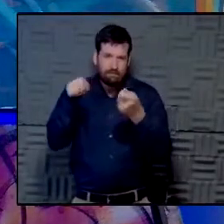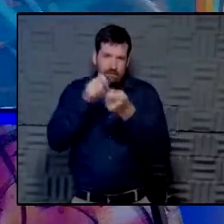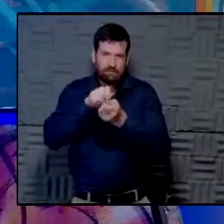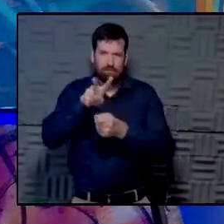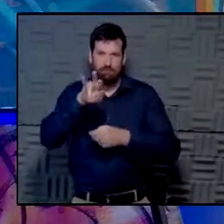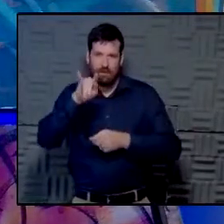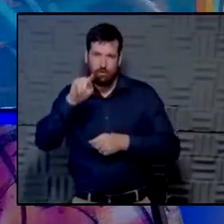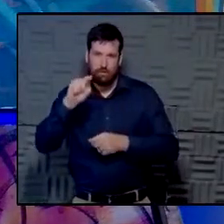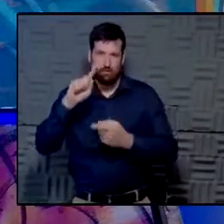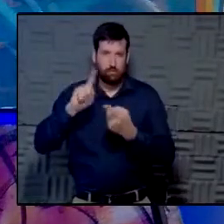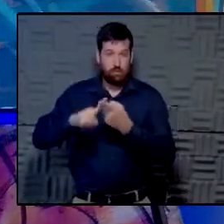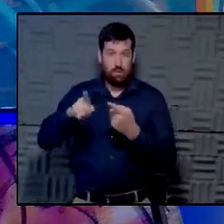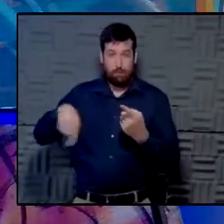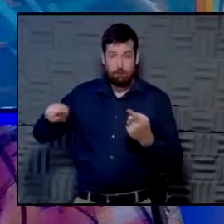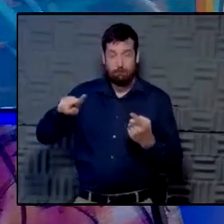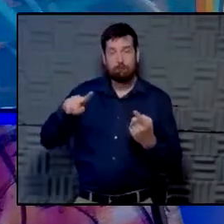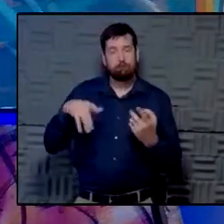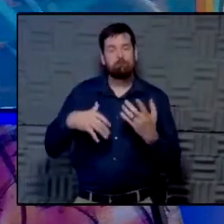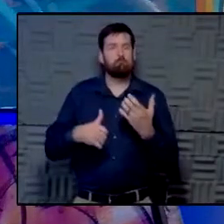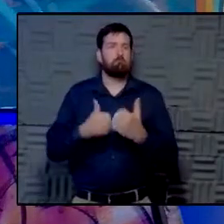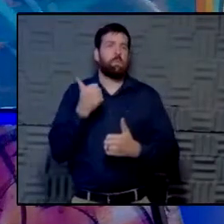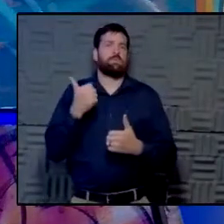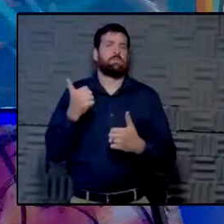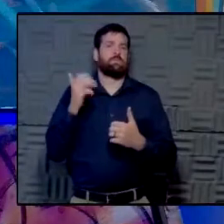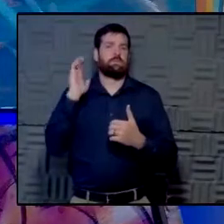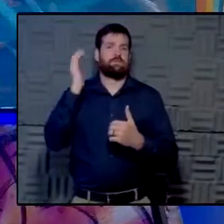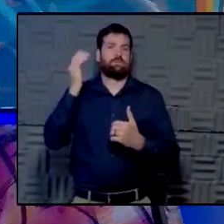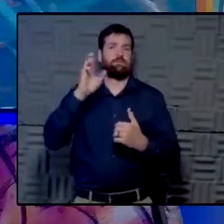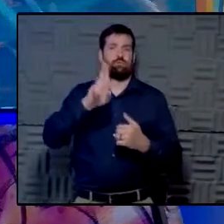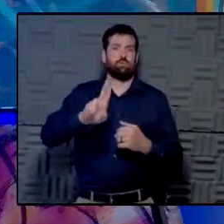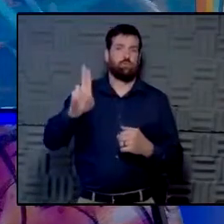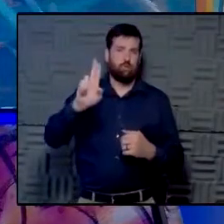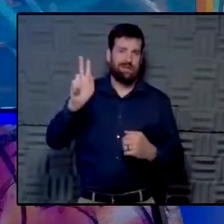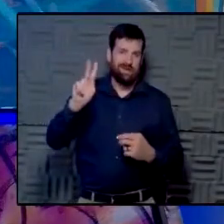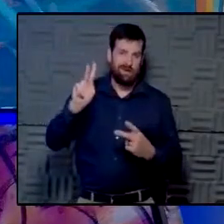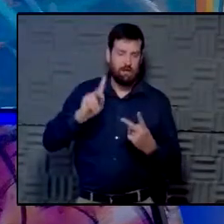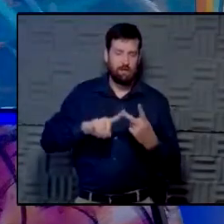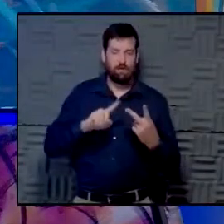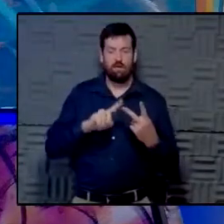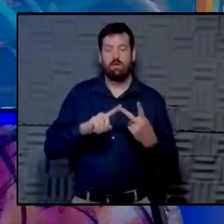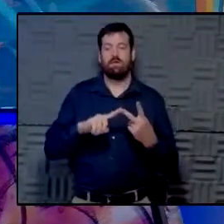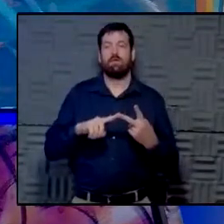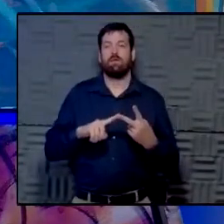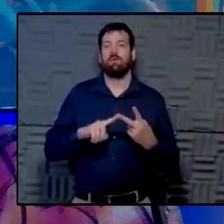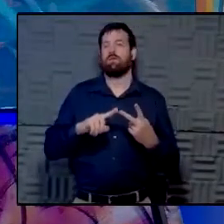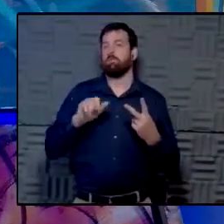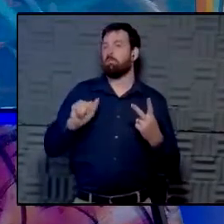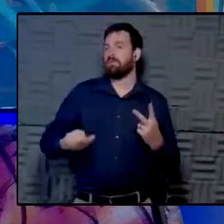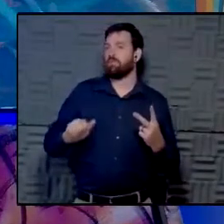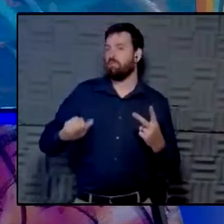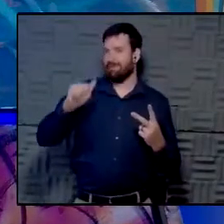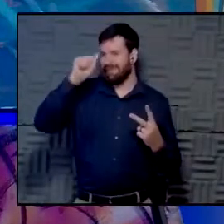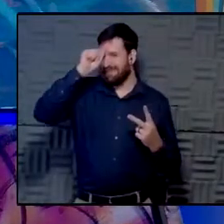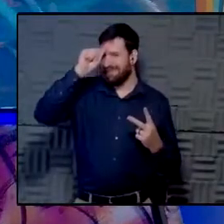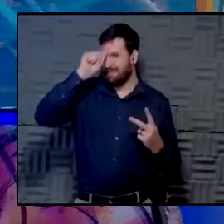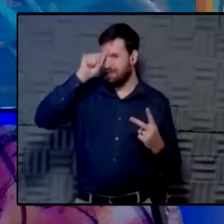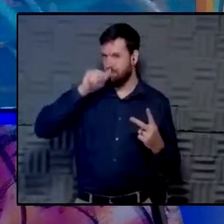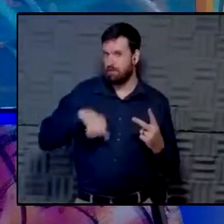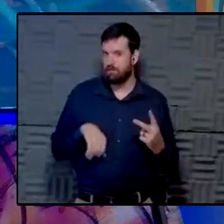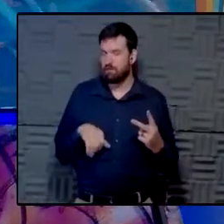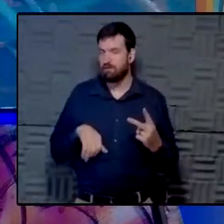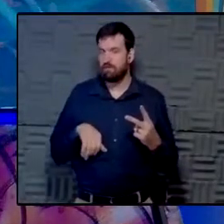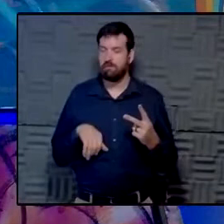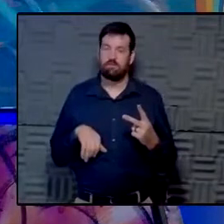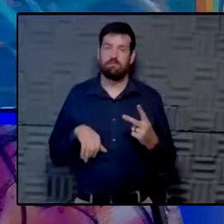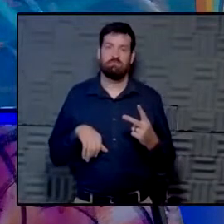concern. Right now, mostly it would seem to be the UK variant and possibly that Indian variant. Then